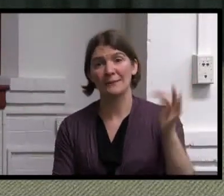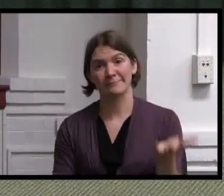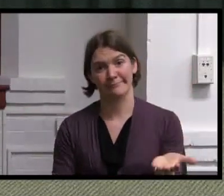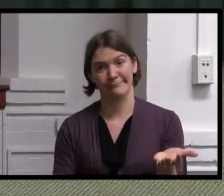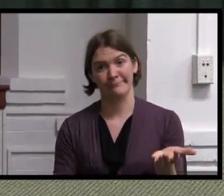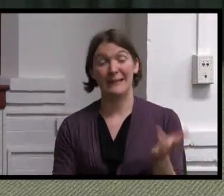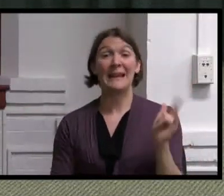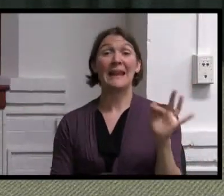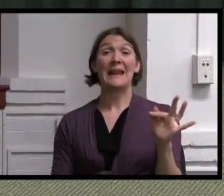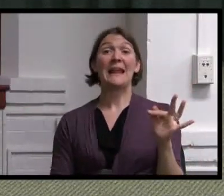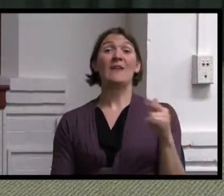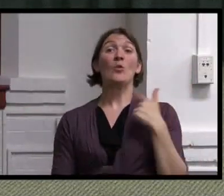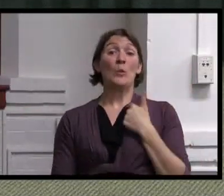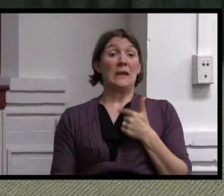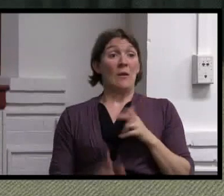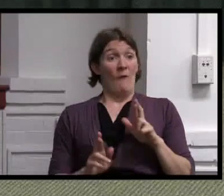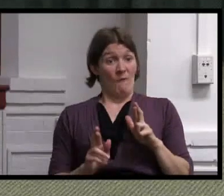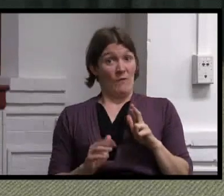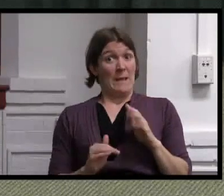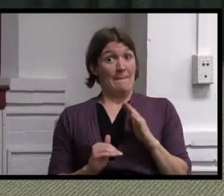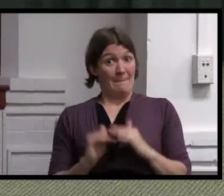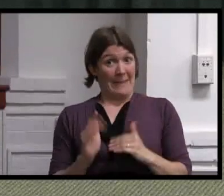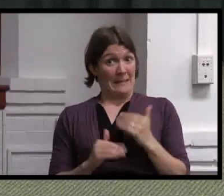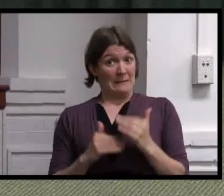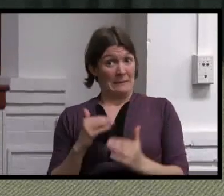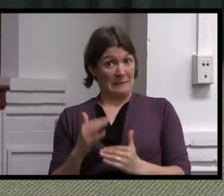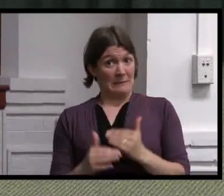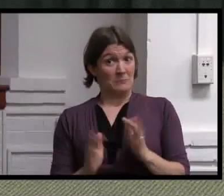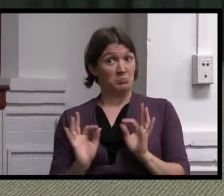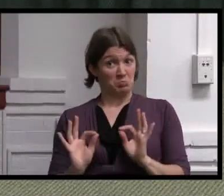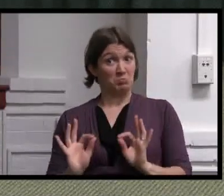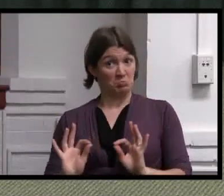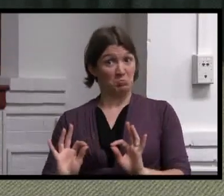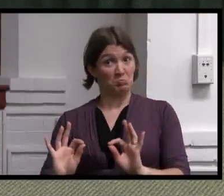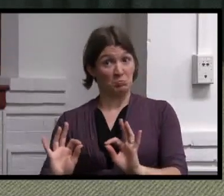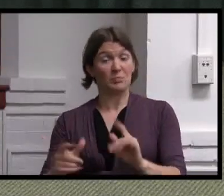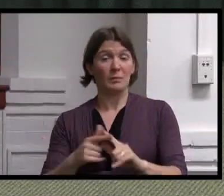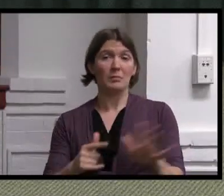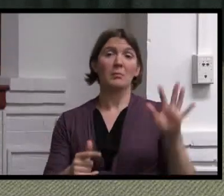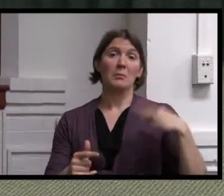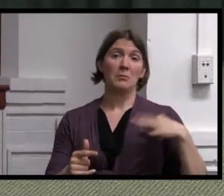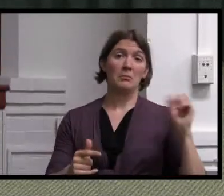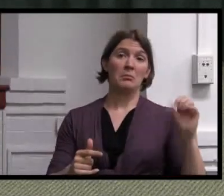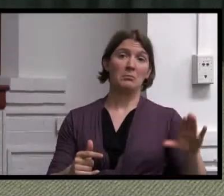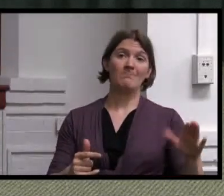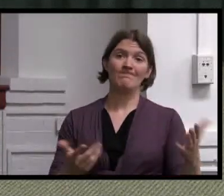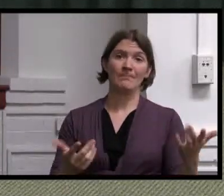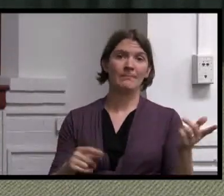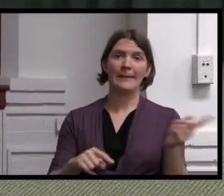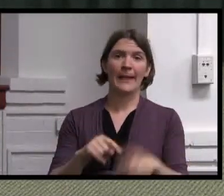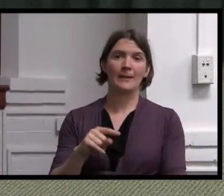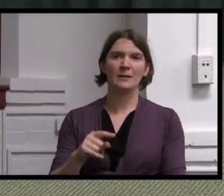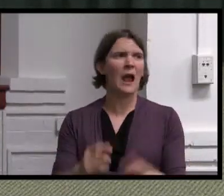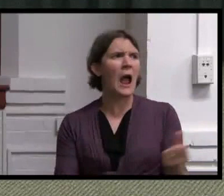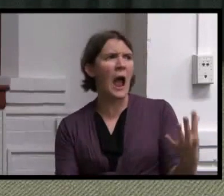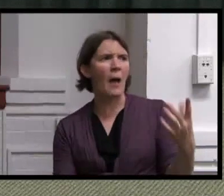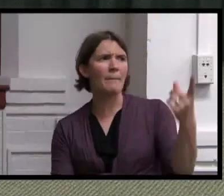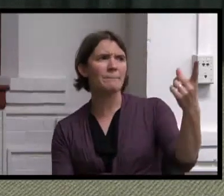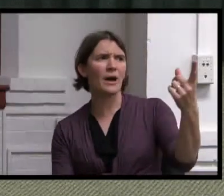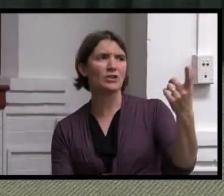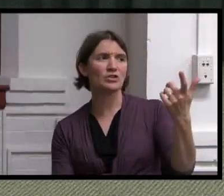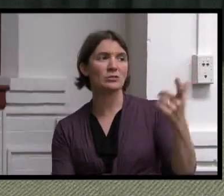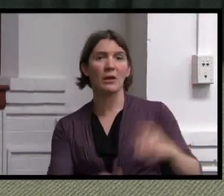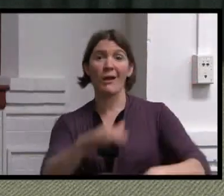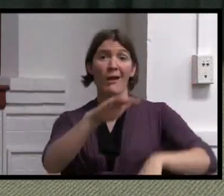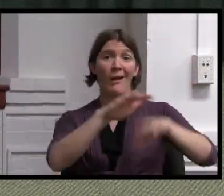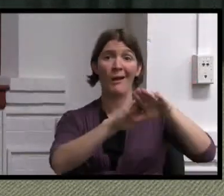So if we can stay on track of building this next year like we want to, then that won't be an option for us. And how much is that one for? It